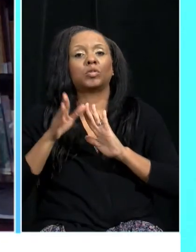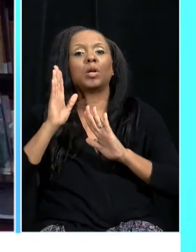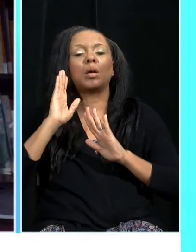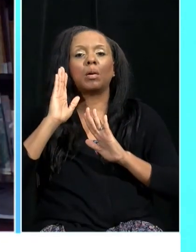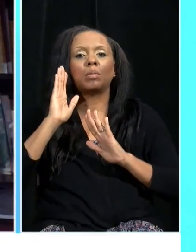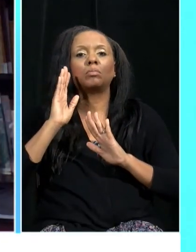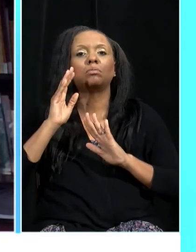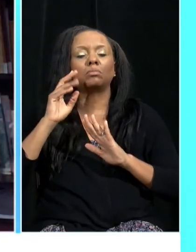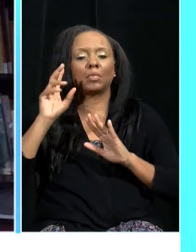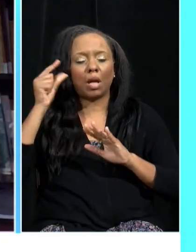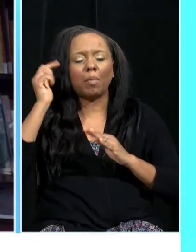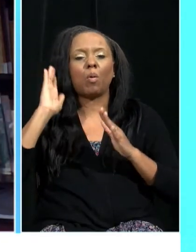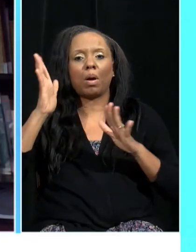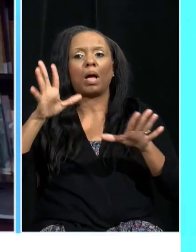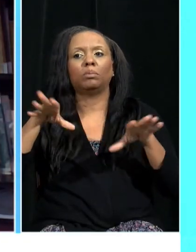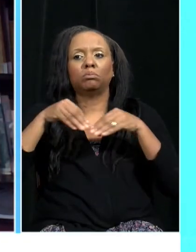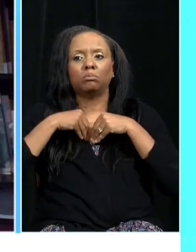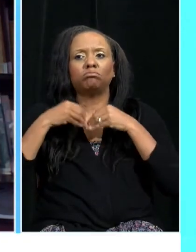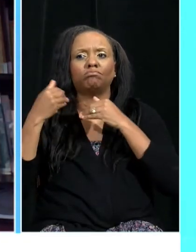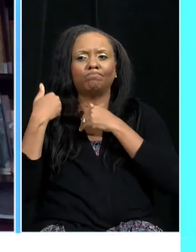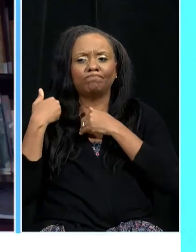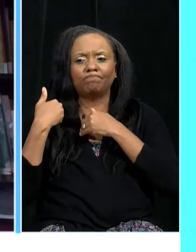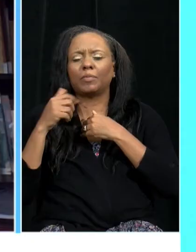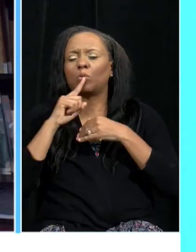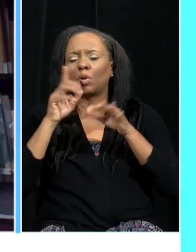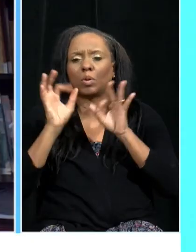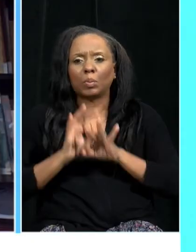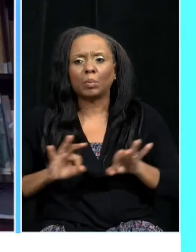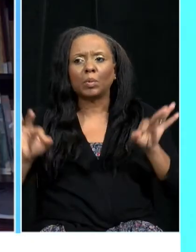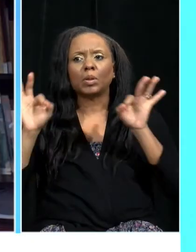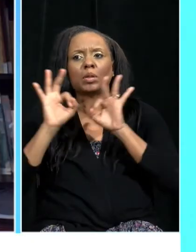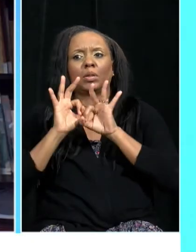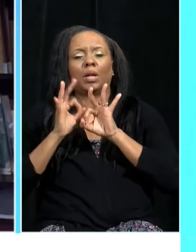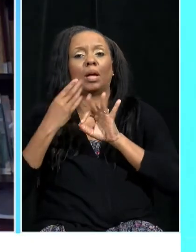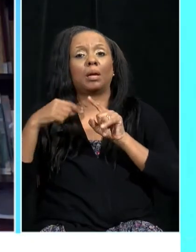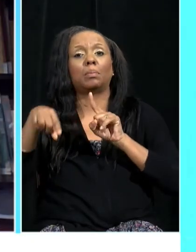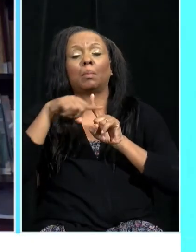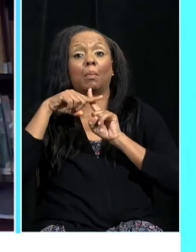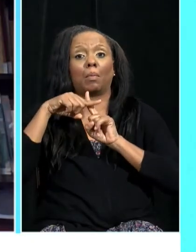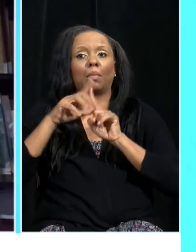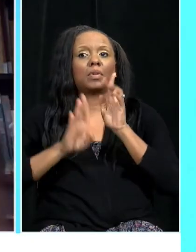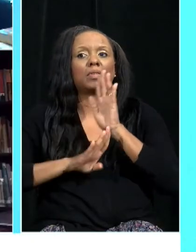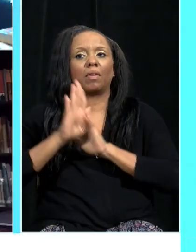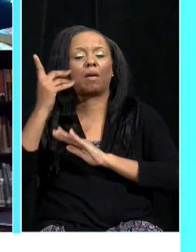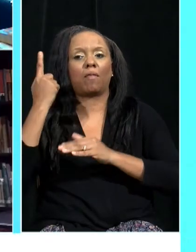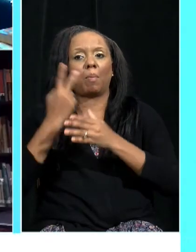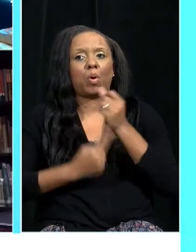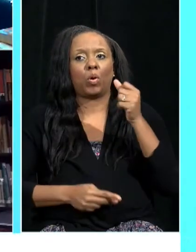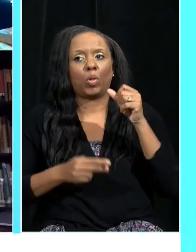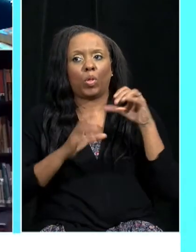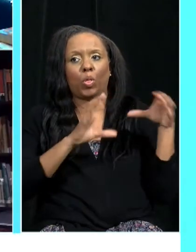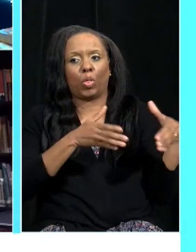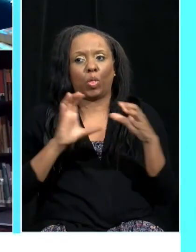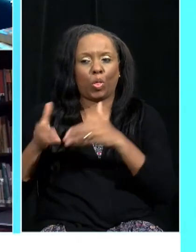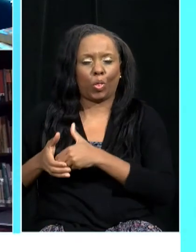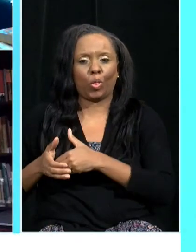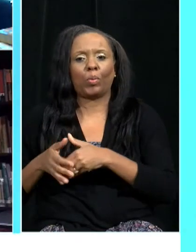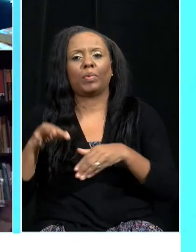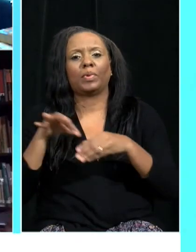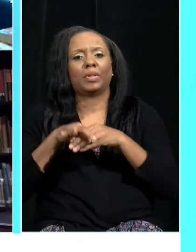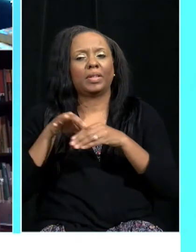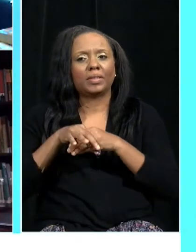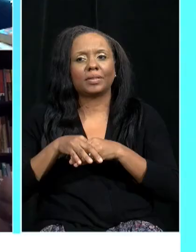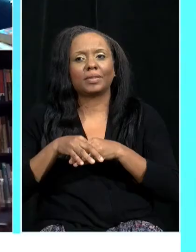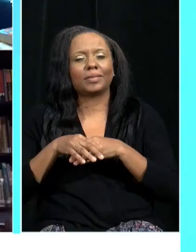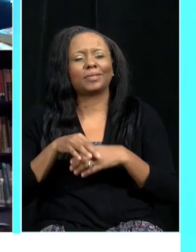an extremely There, important and positive development. You know, elections are a funny thing. Popularity contests